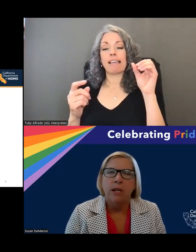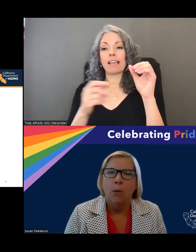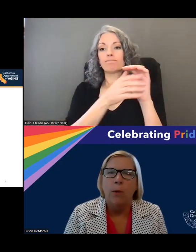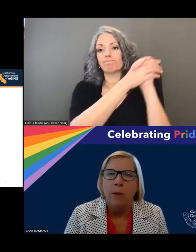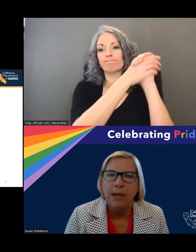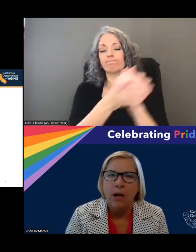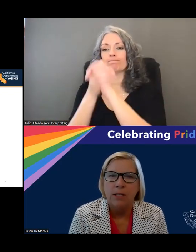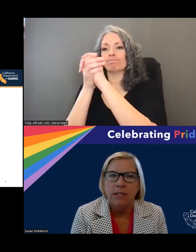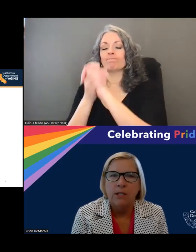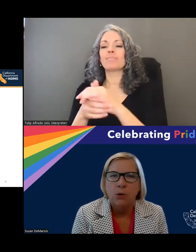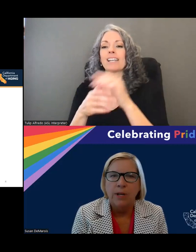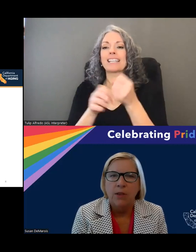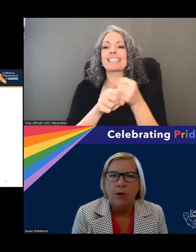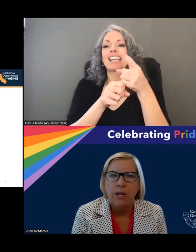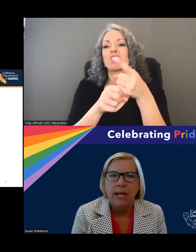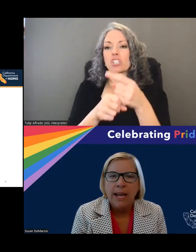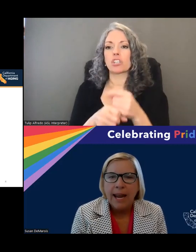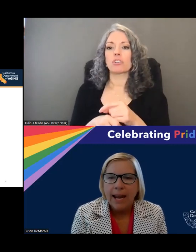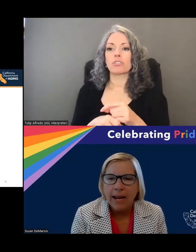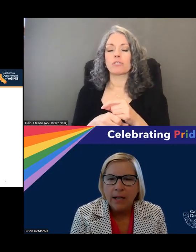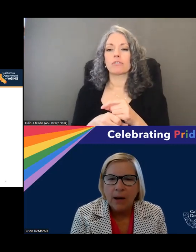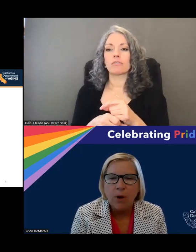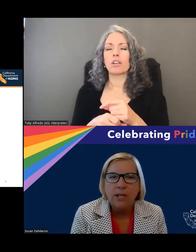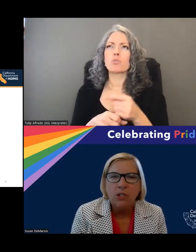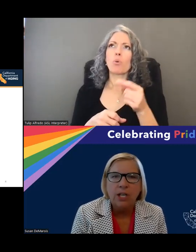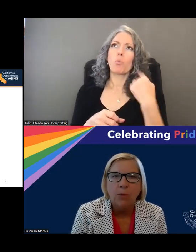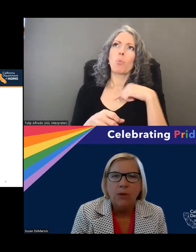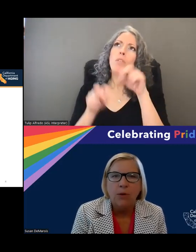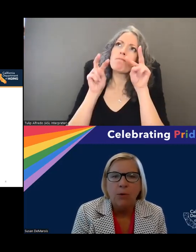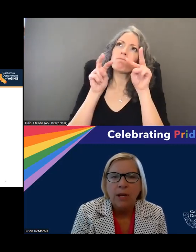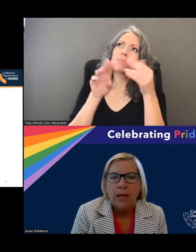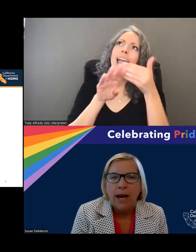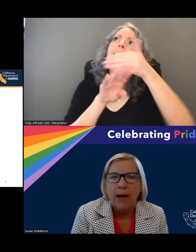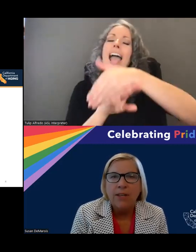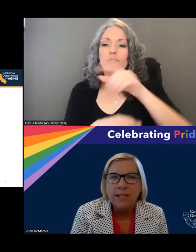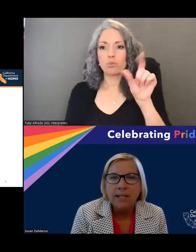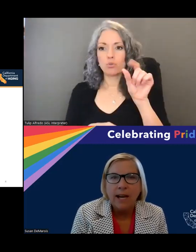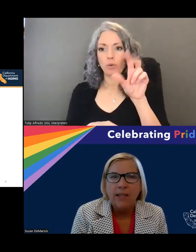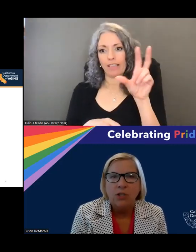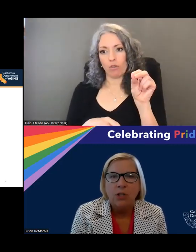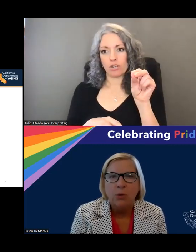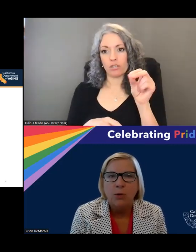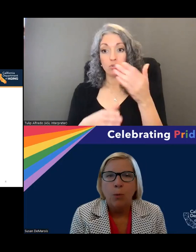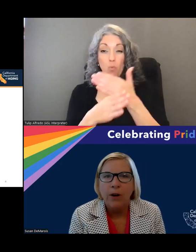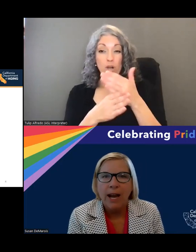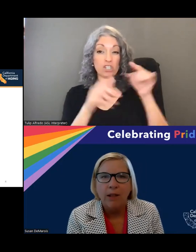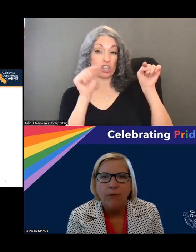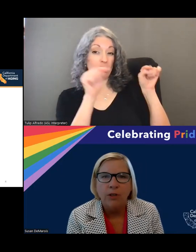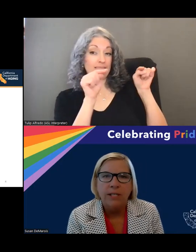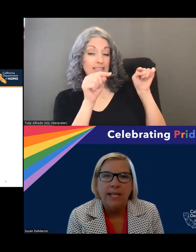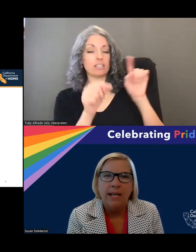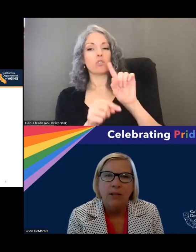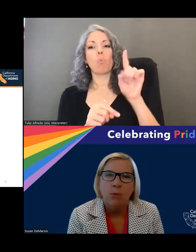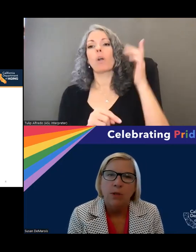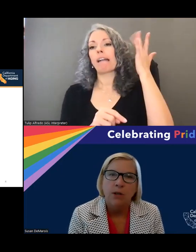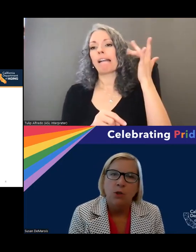really looking well beyond 2030. And I wanted to share with you this slide that shows where